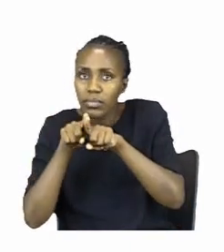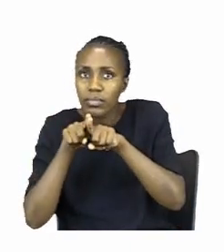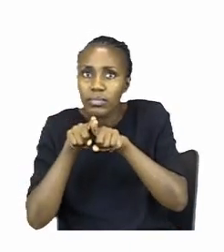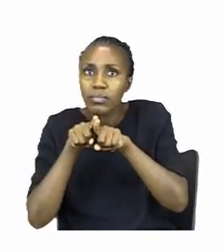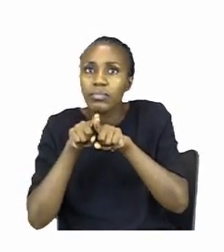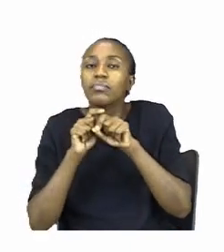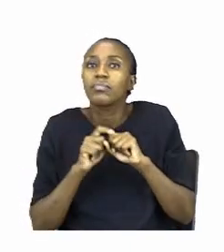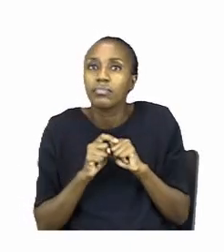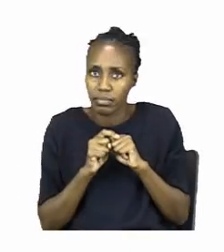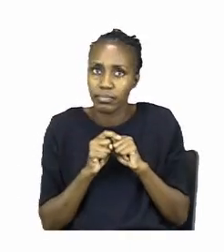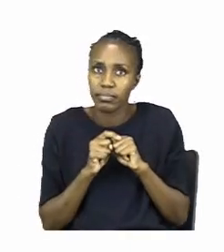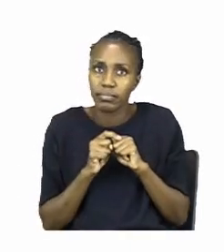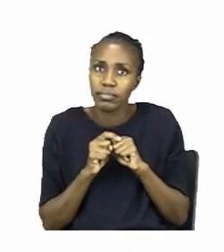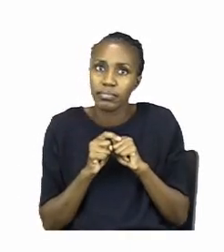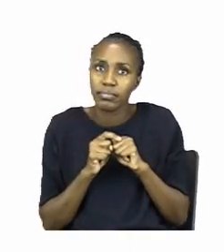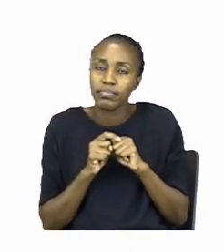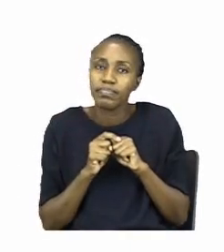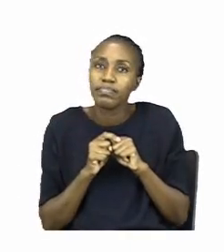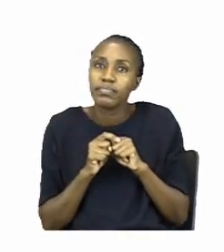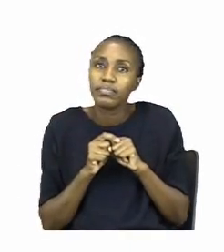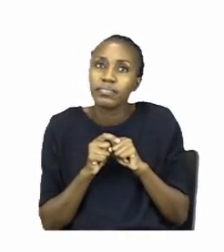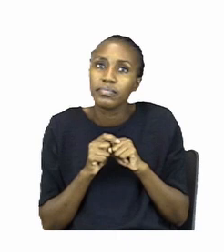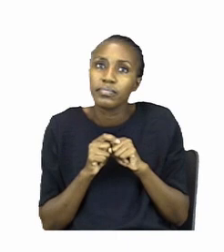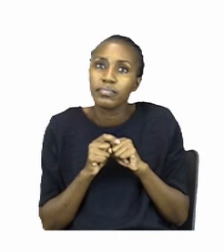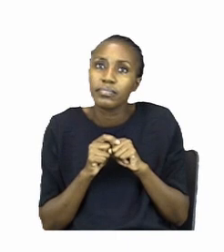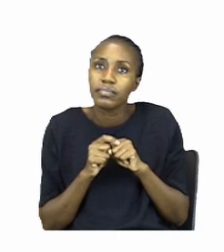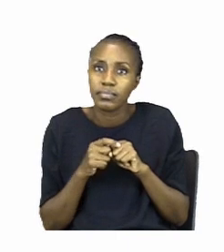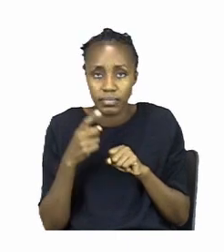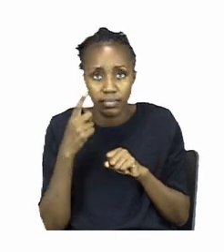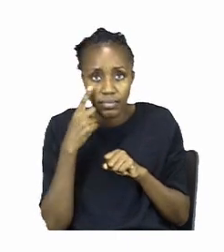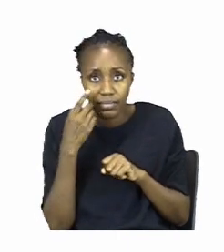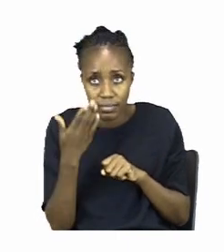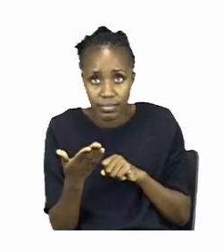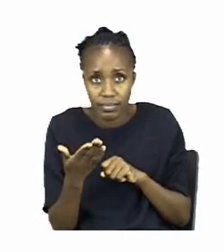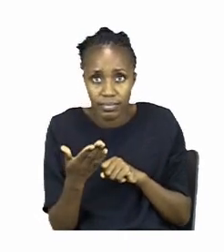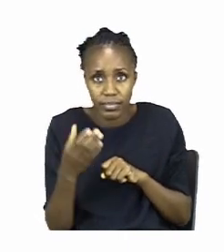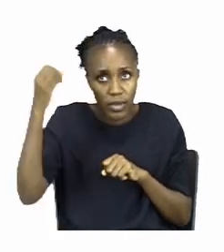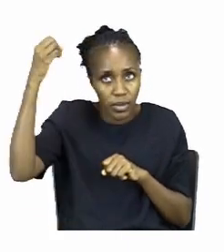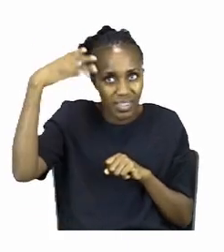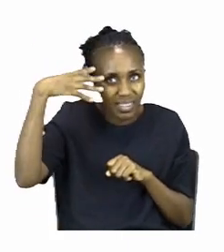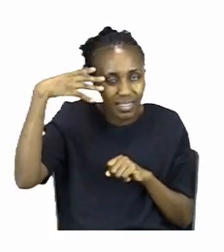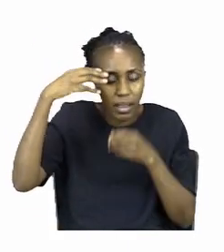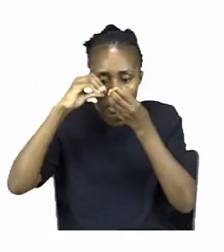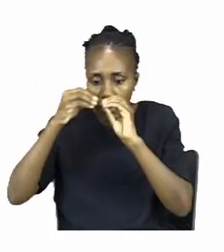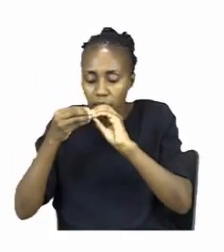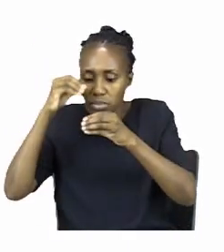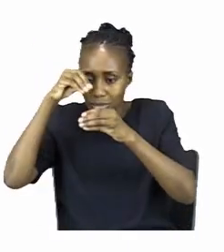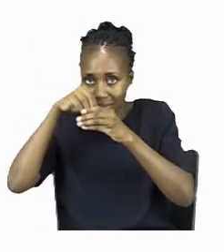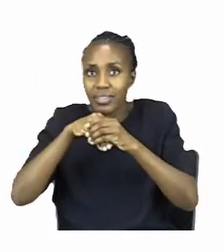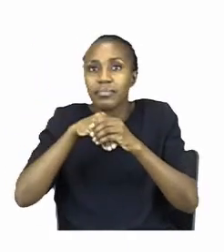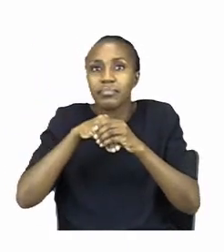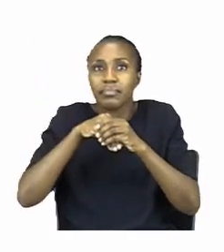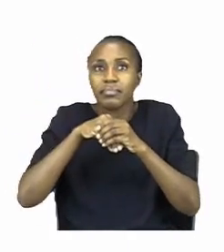number to its nearest 10. Now there you will see little pictures of a sun, and inside the sun you